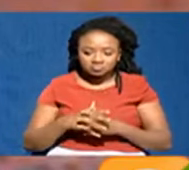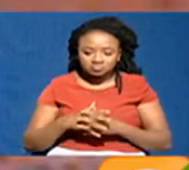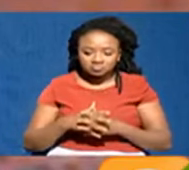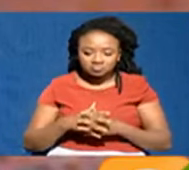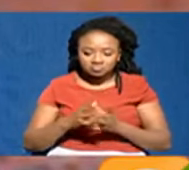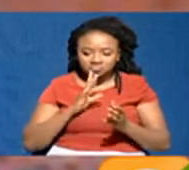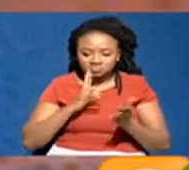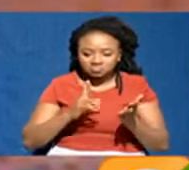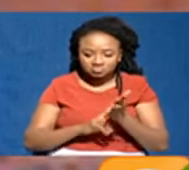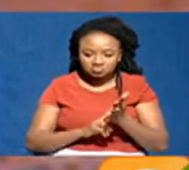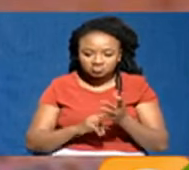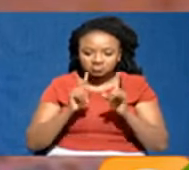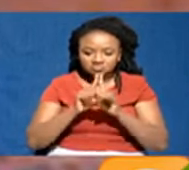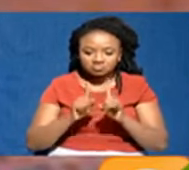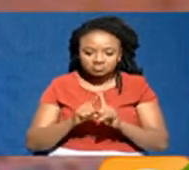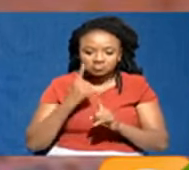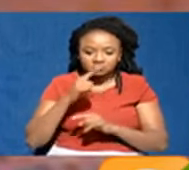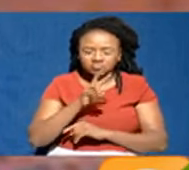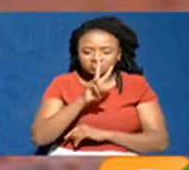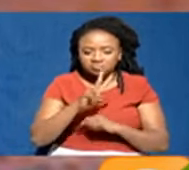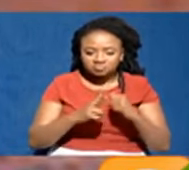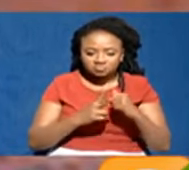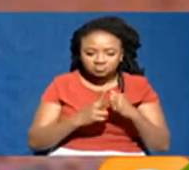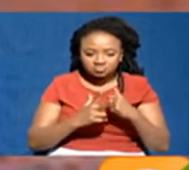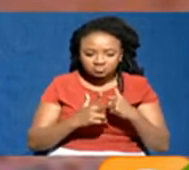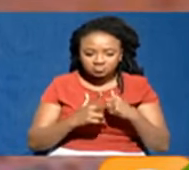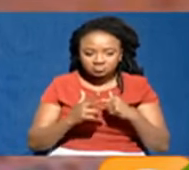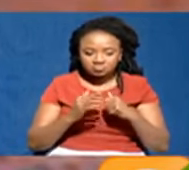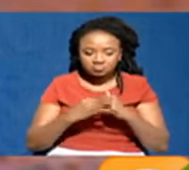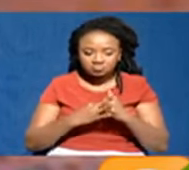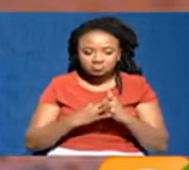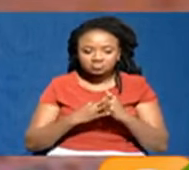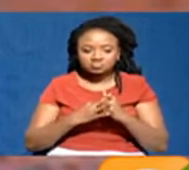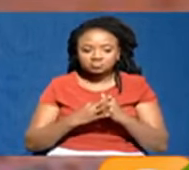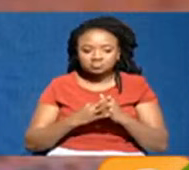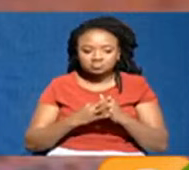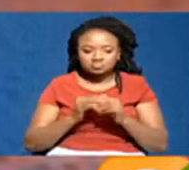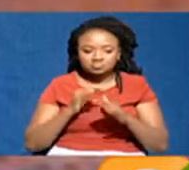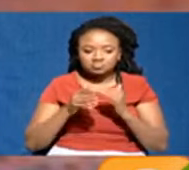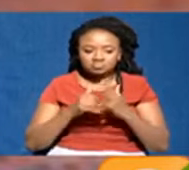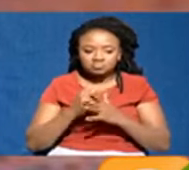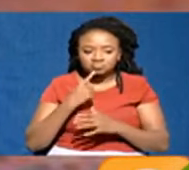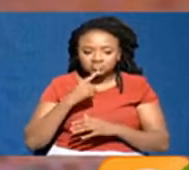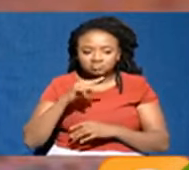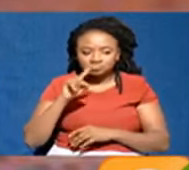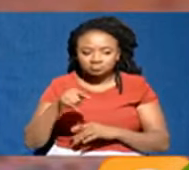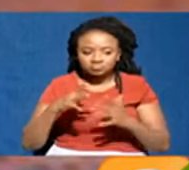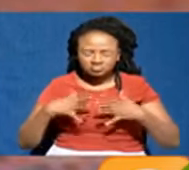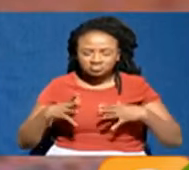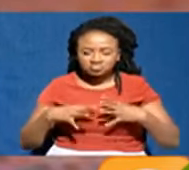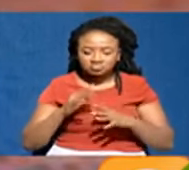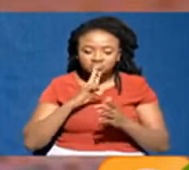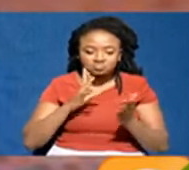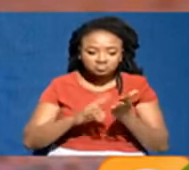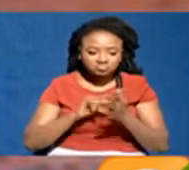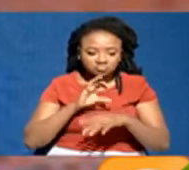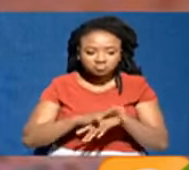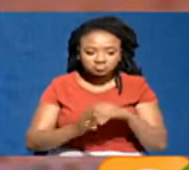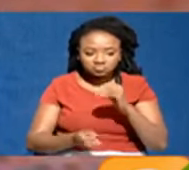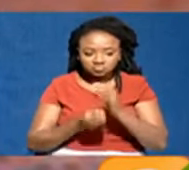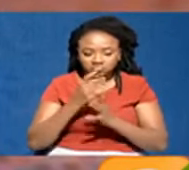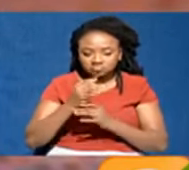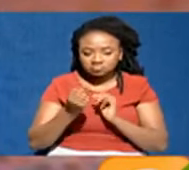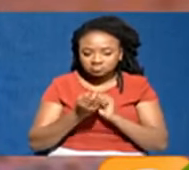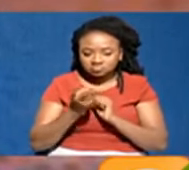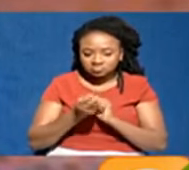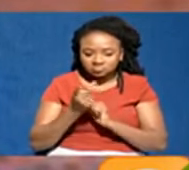to 28 for every 100,000 people in the current status report that was launched in December. So we